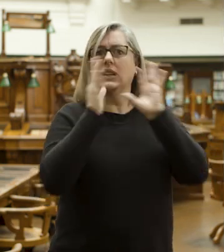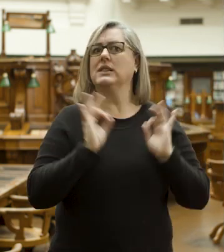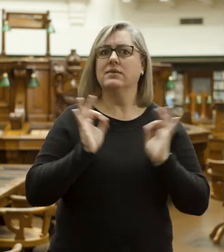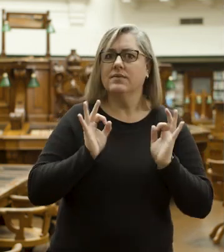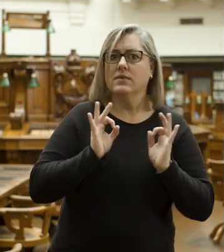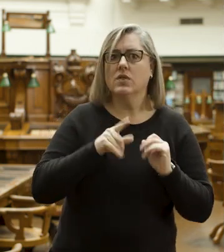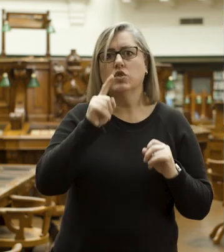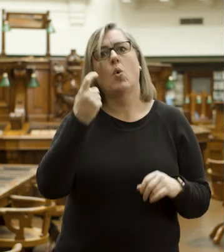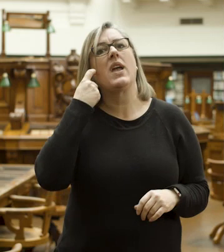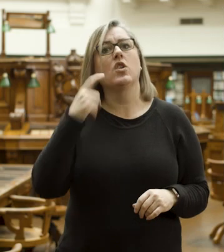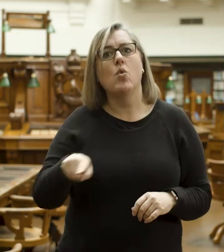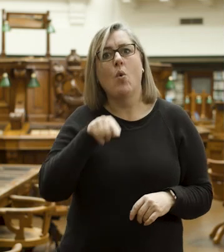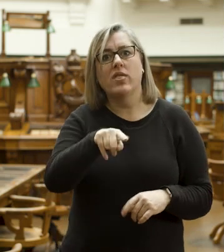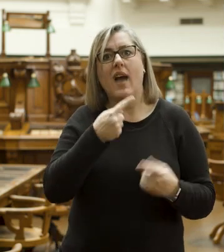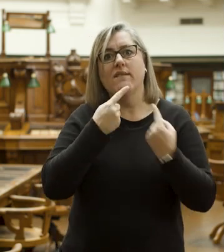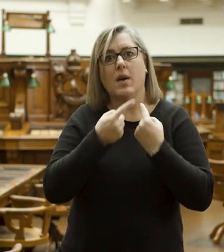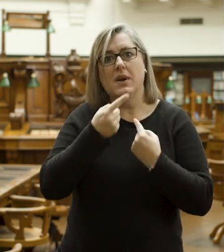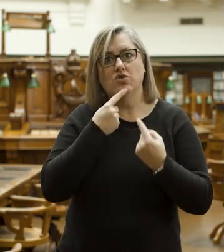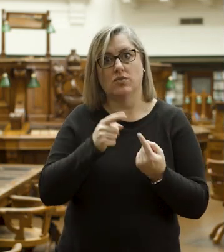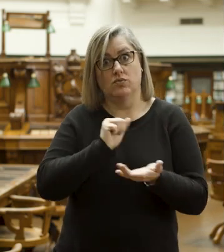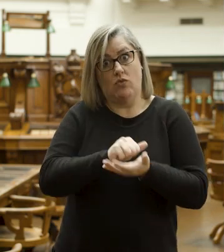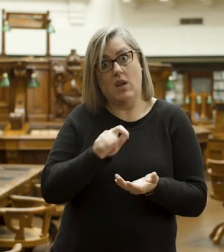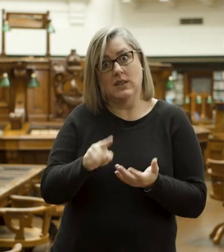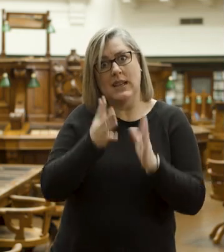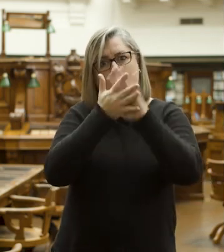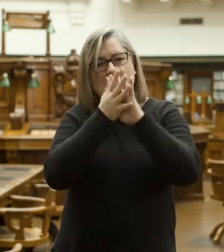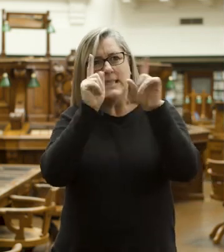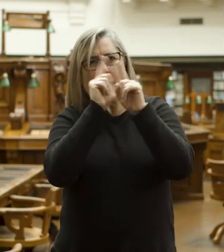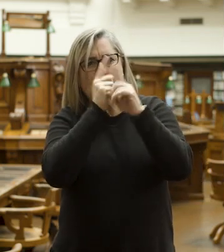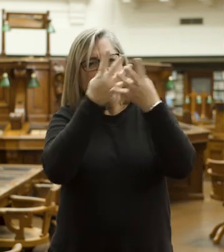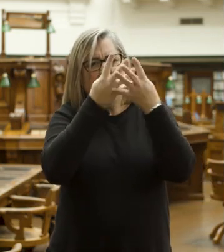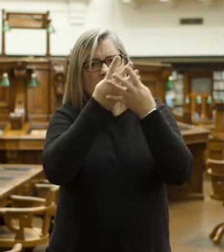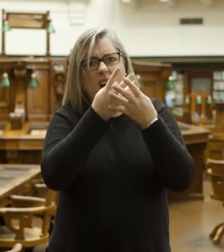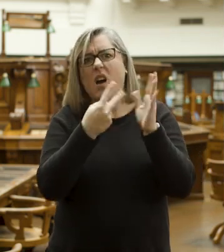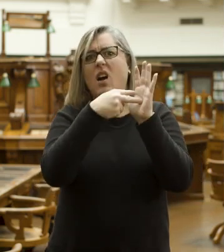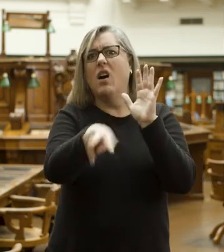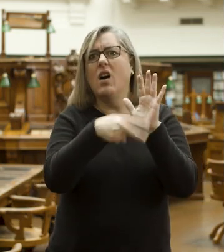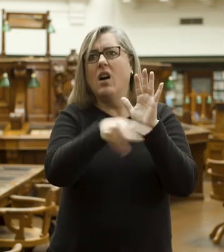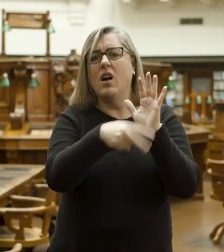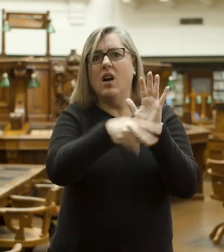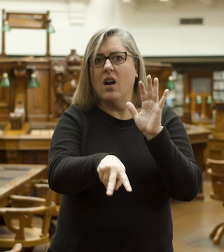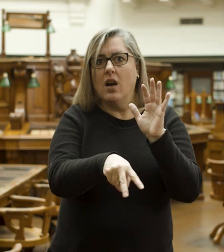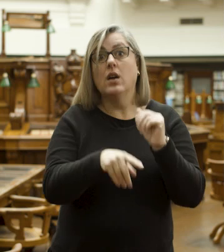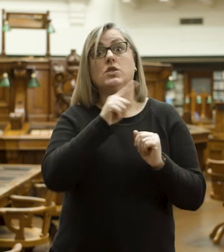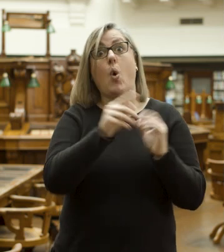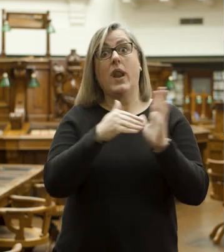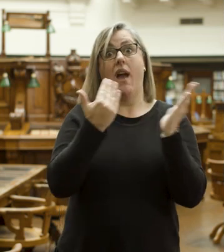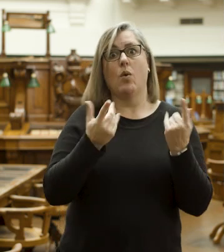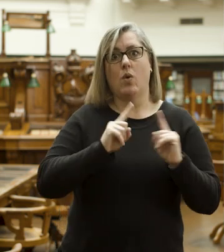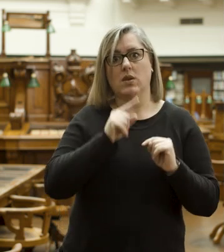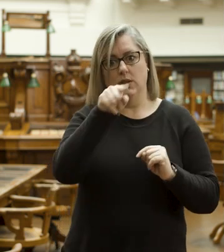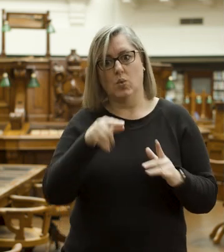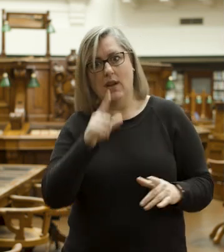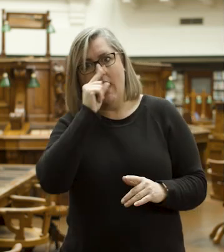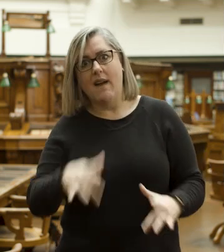it chooses to ignore that information. It sort of filters it out. Here's another example for you. Right now, you cannot